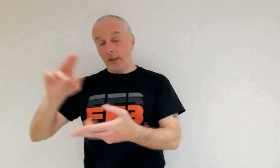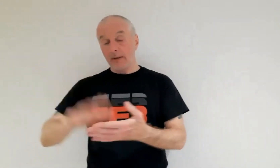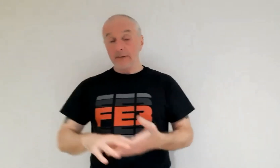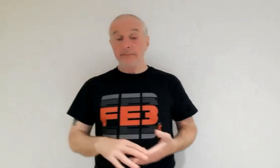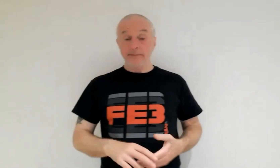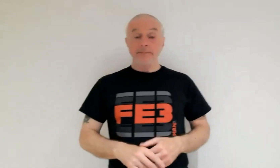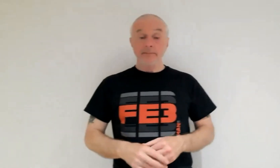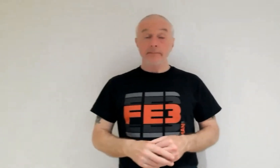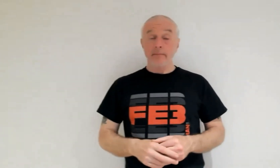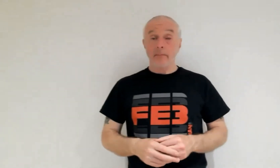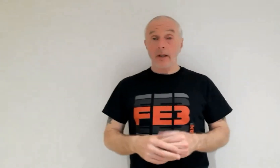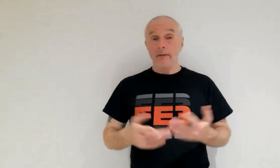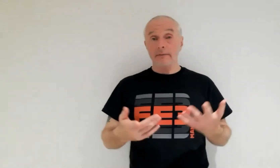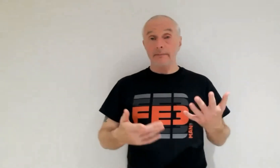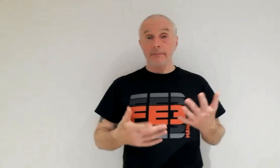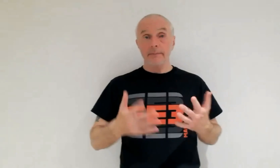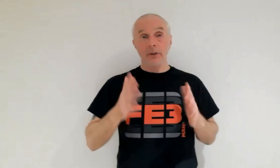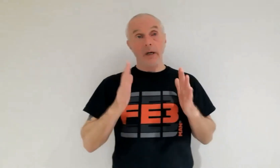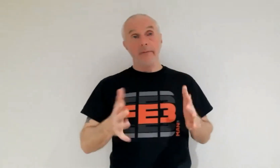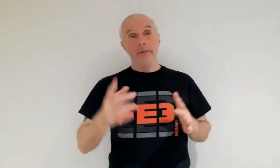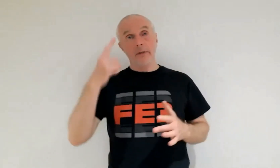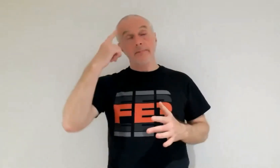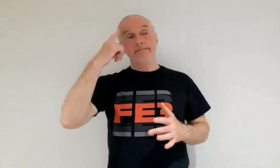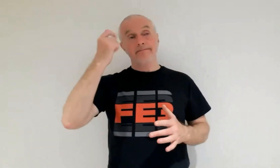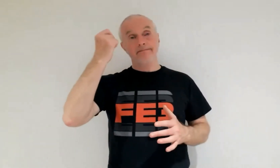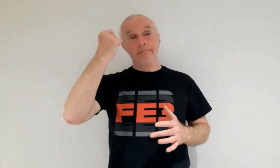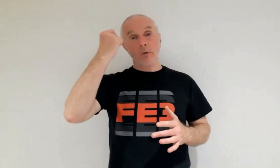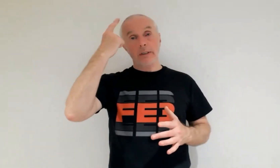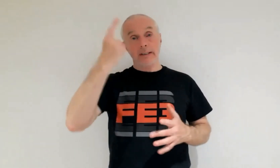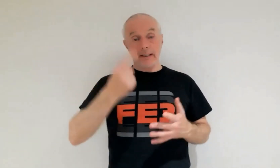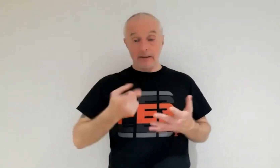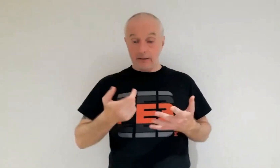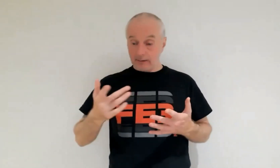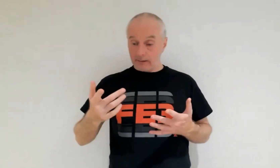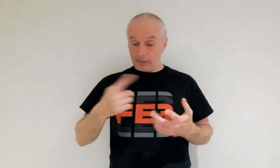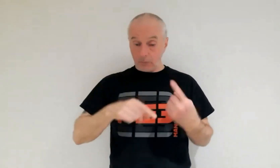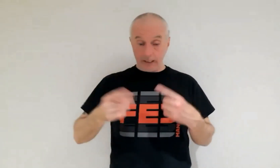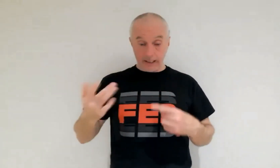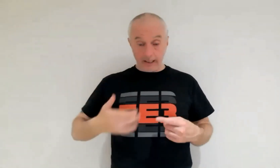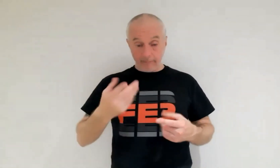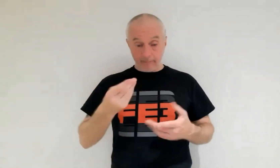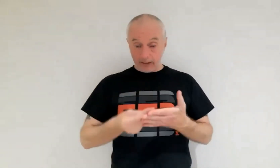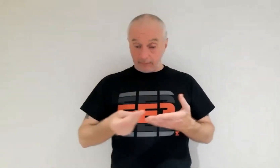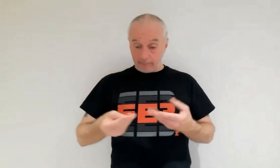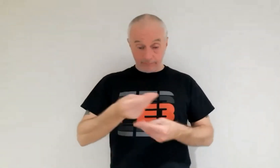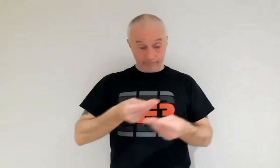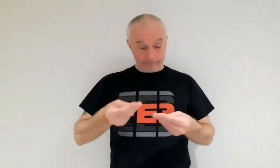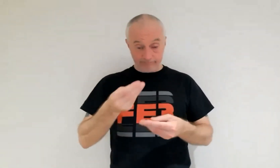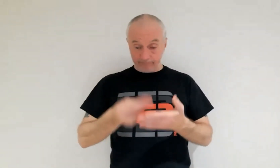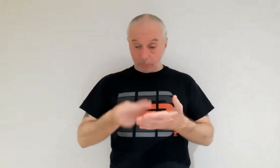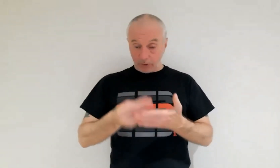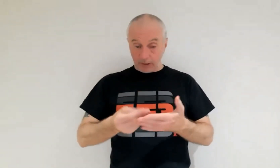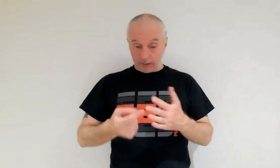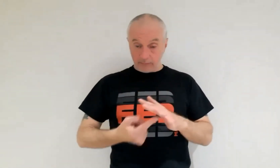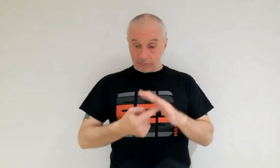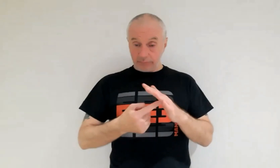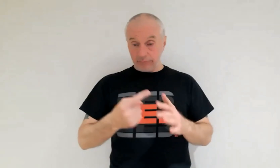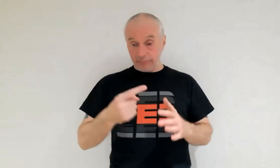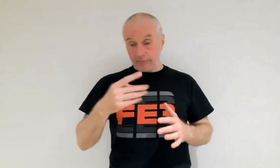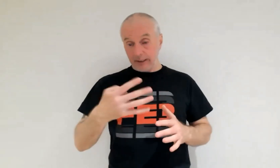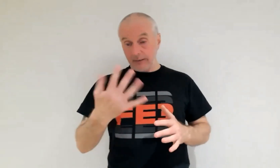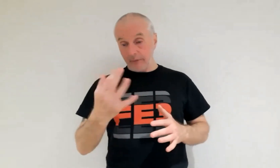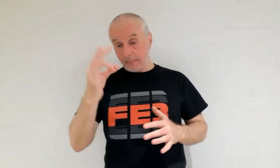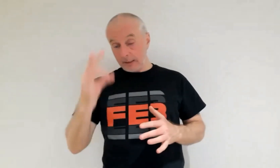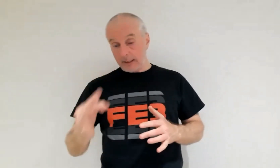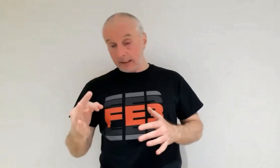hydrogen system, we have to recognise that we live in an economic world, and achieving sort of, you know, 95 plus of the answer